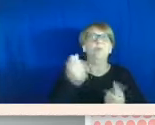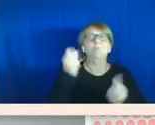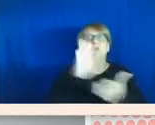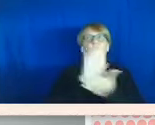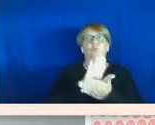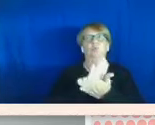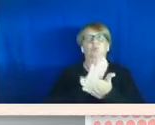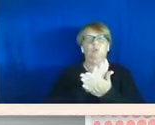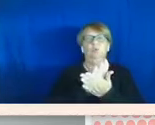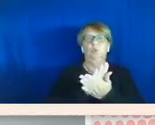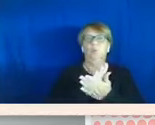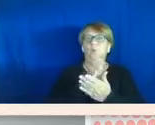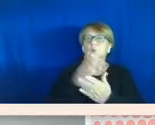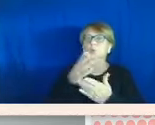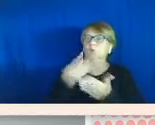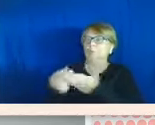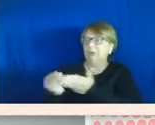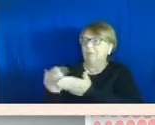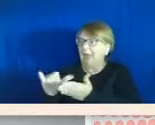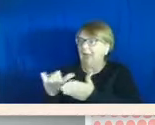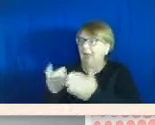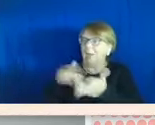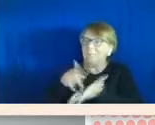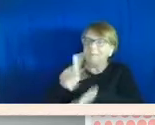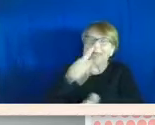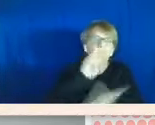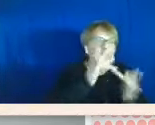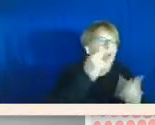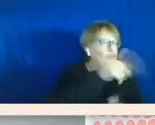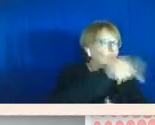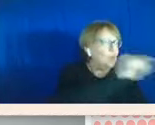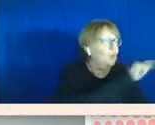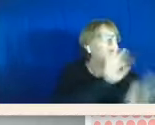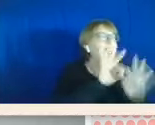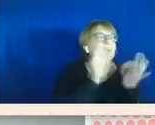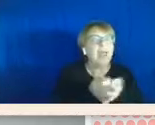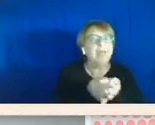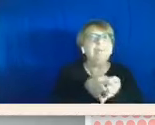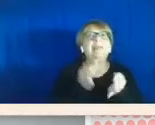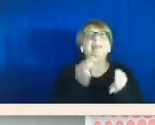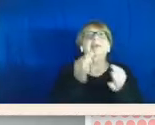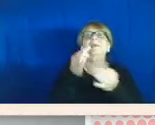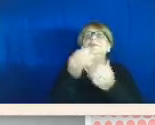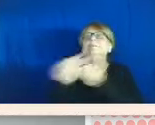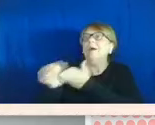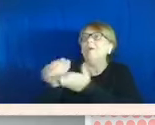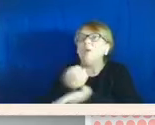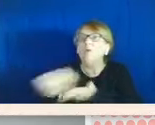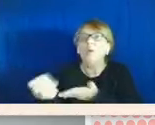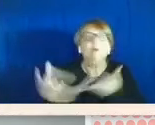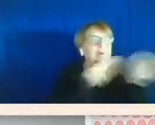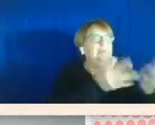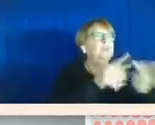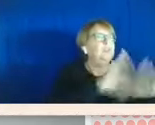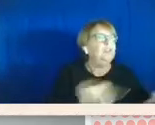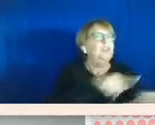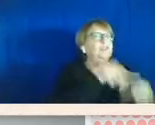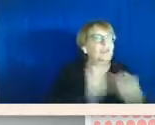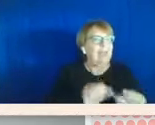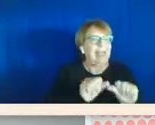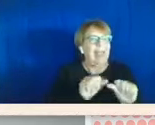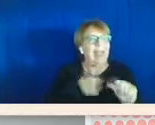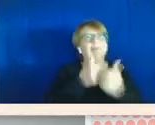things and paying for internet for families, getting them the equipment so that the children could continue the distance learning.